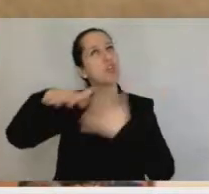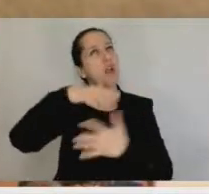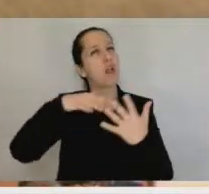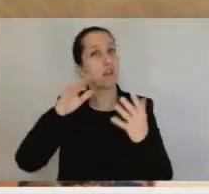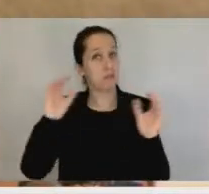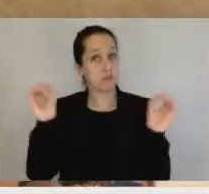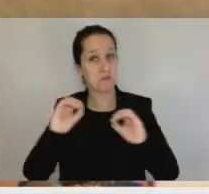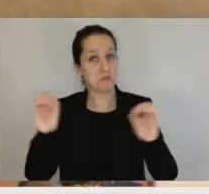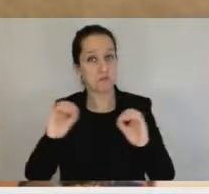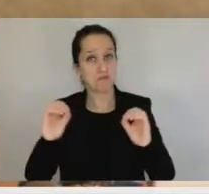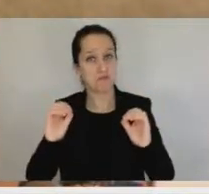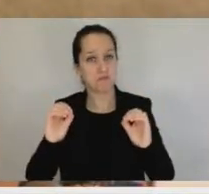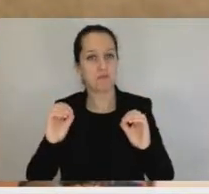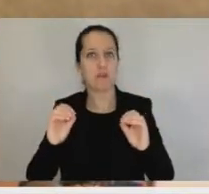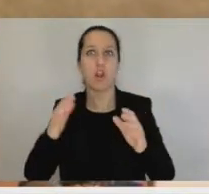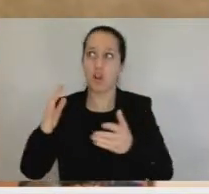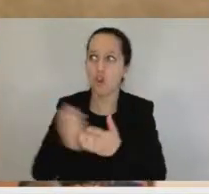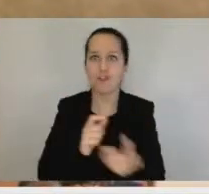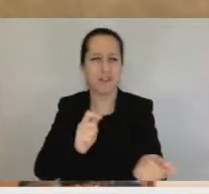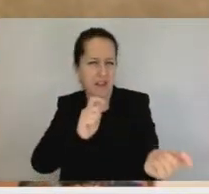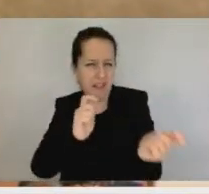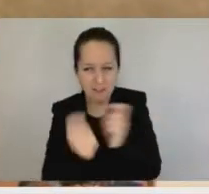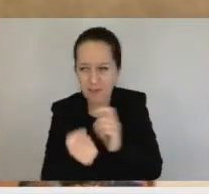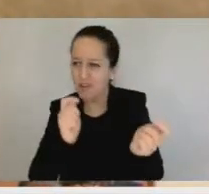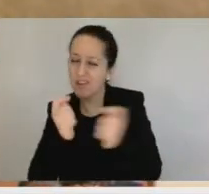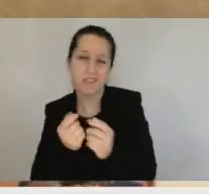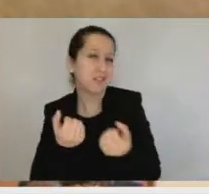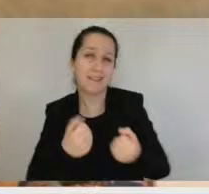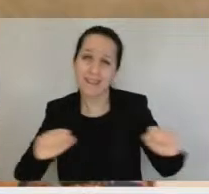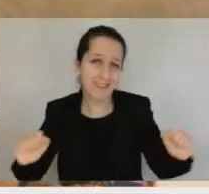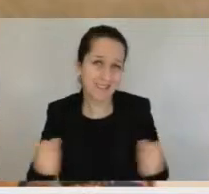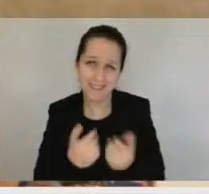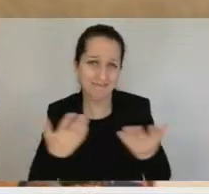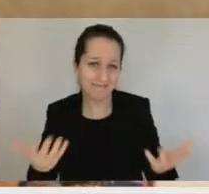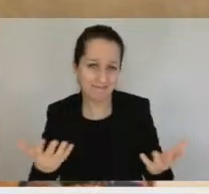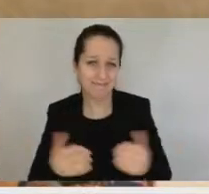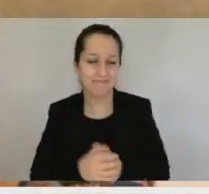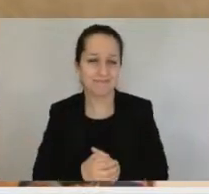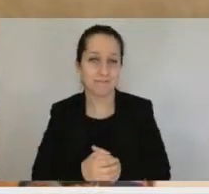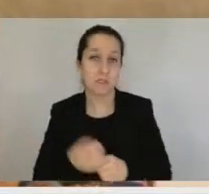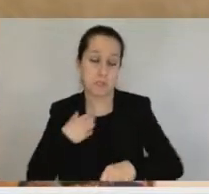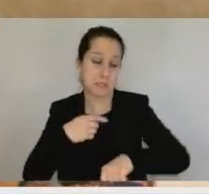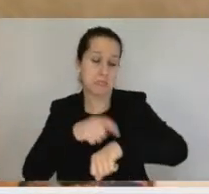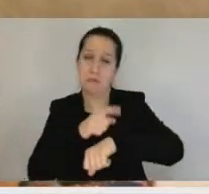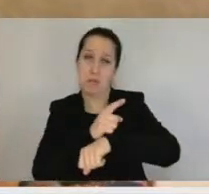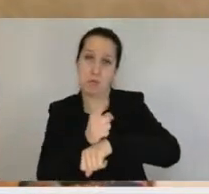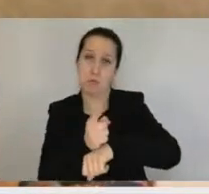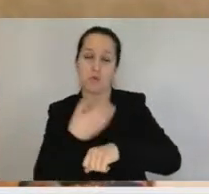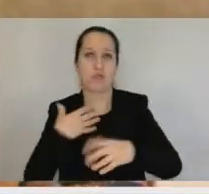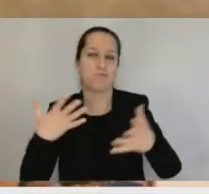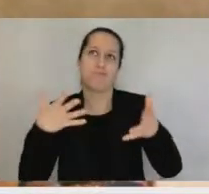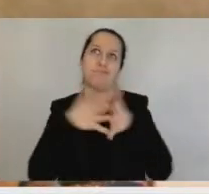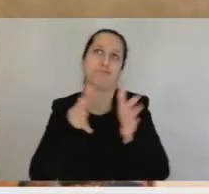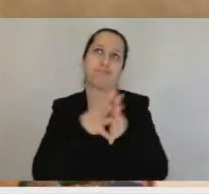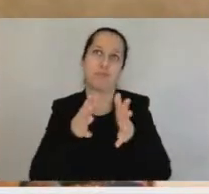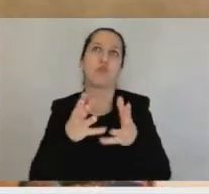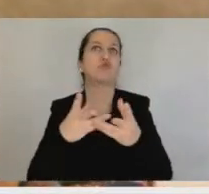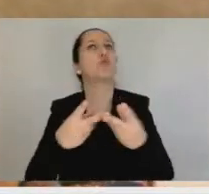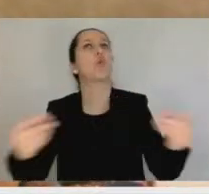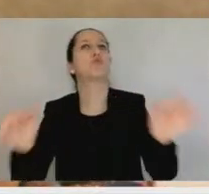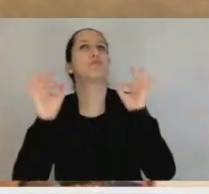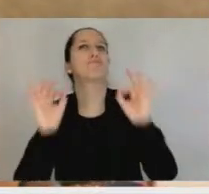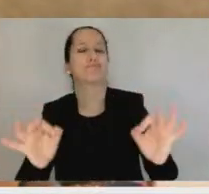the reform would be very difficult. It becomes difficult. I'm not here to